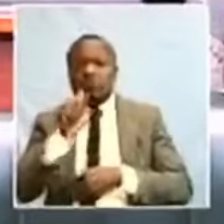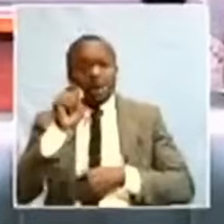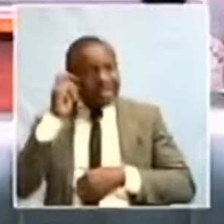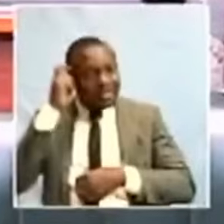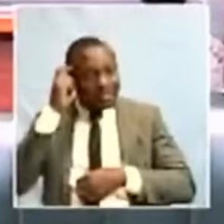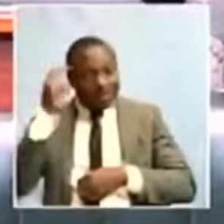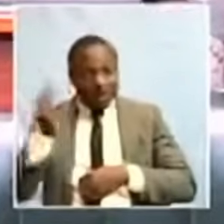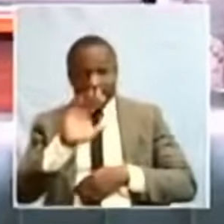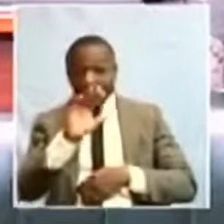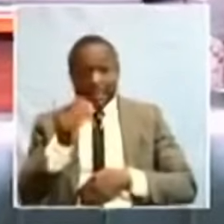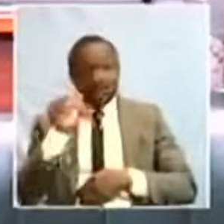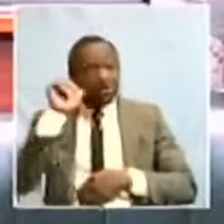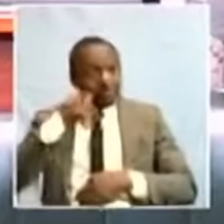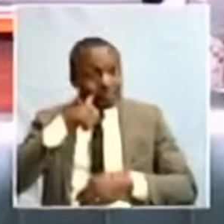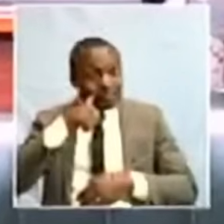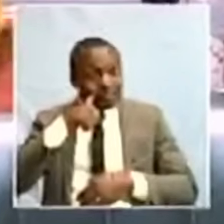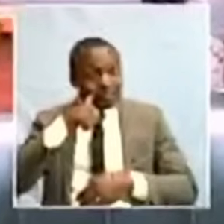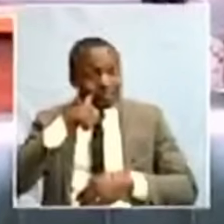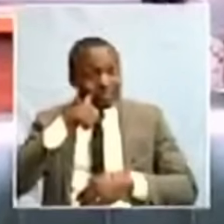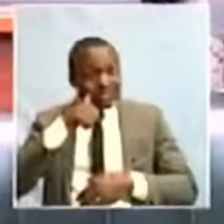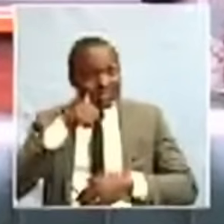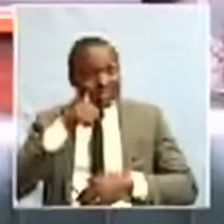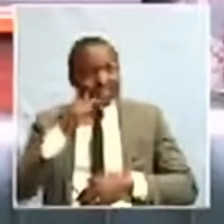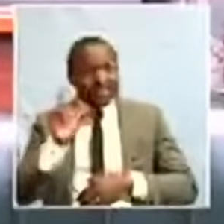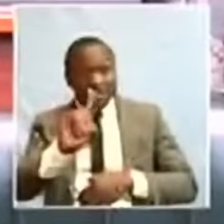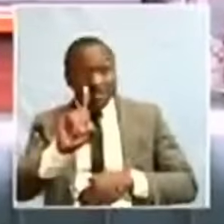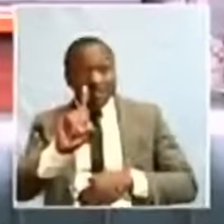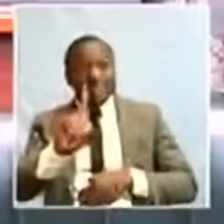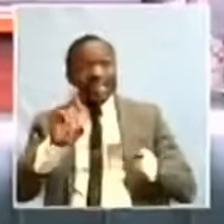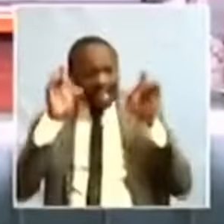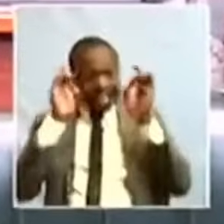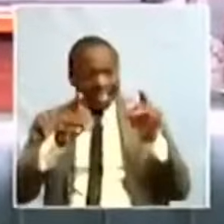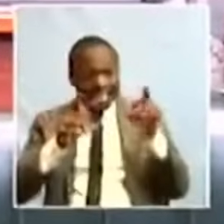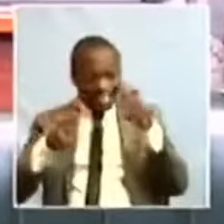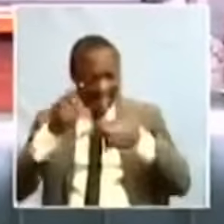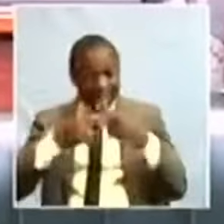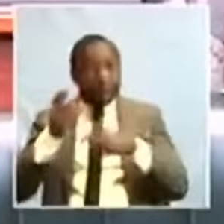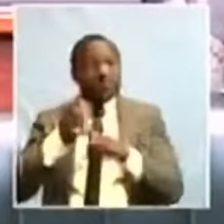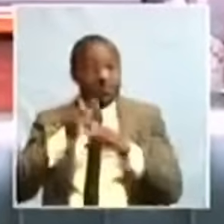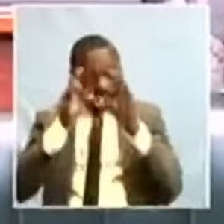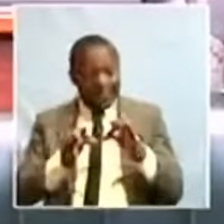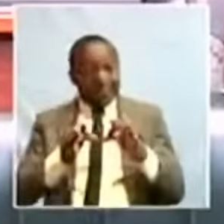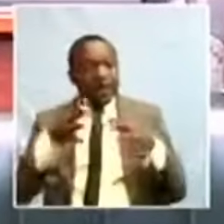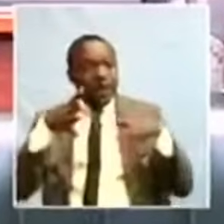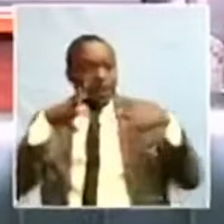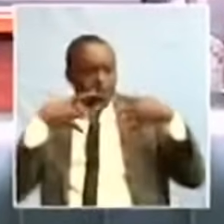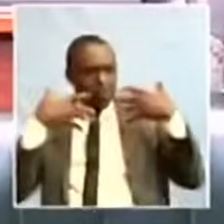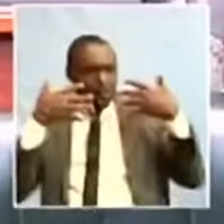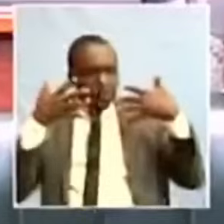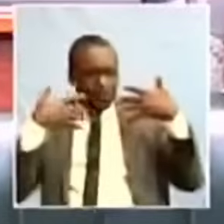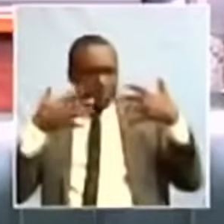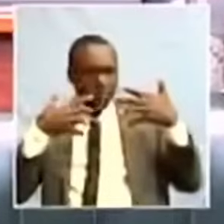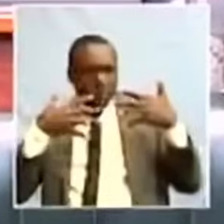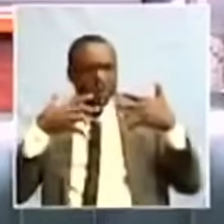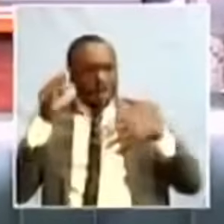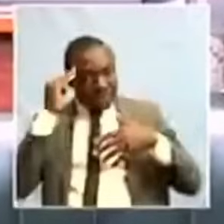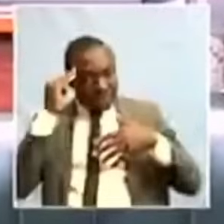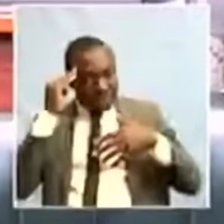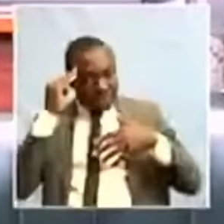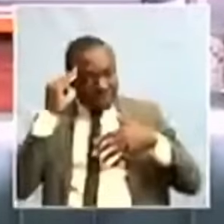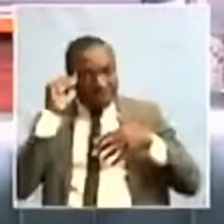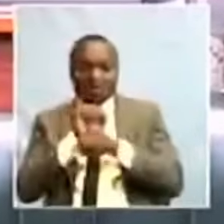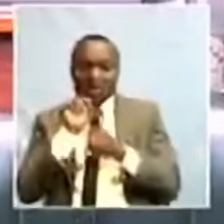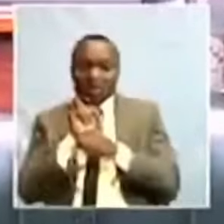that you are coming back tomorrow. That is where the bitterness is coming from. If you relax and know we did our part, now let